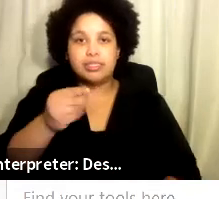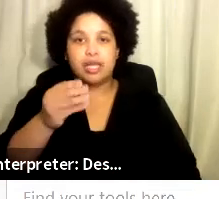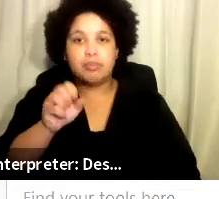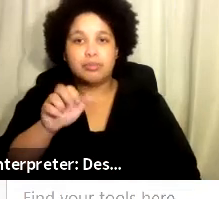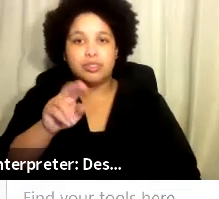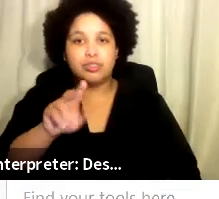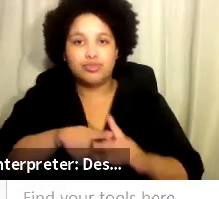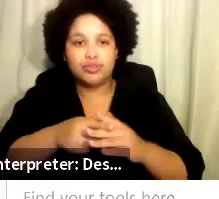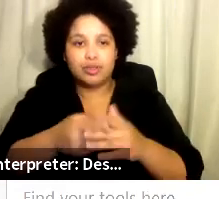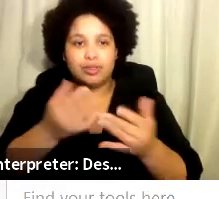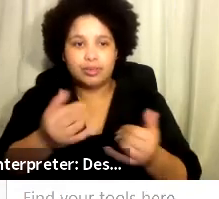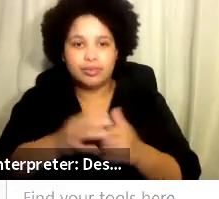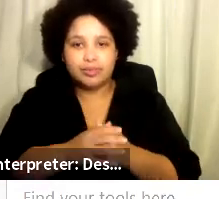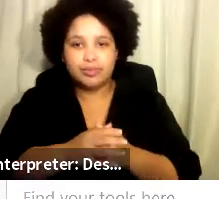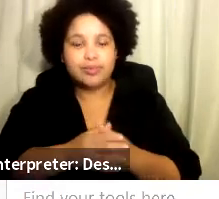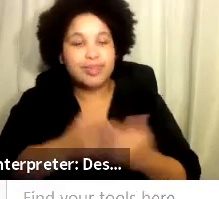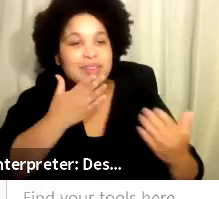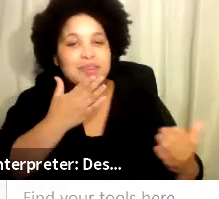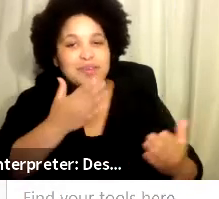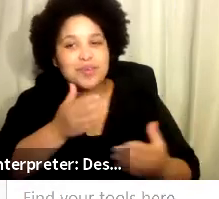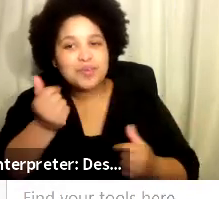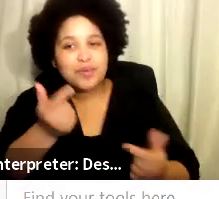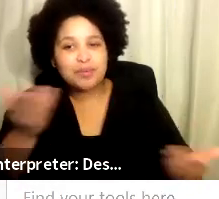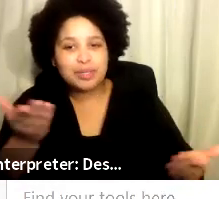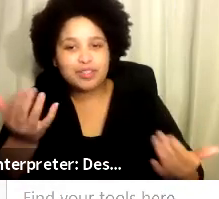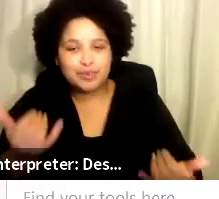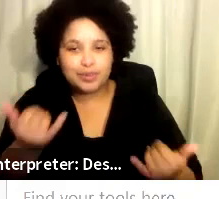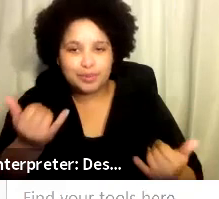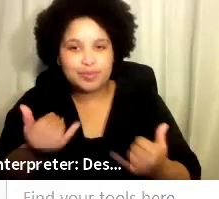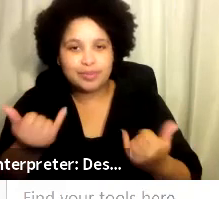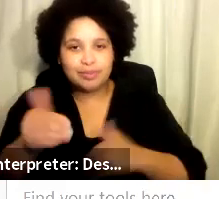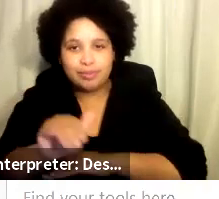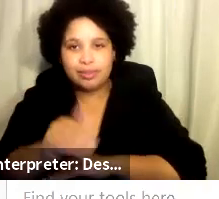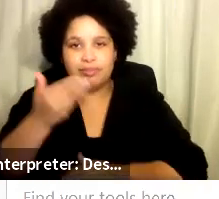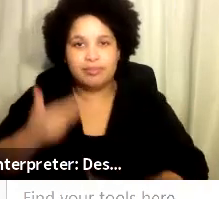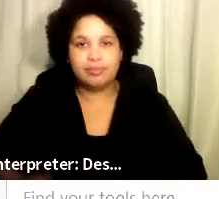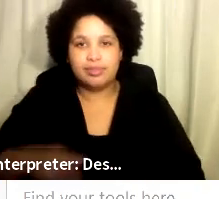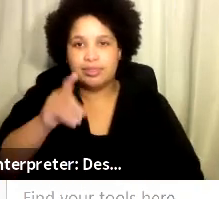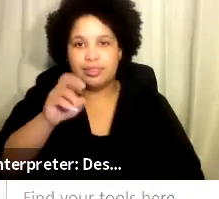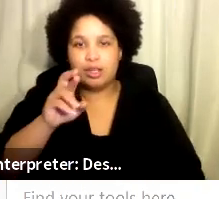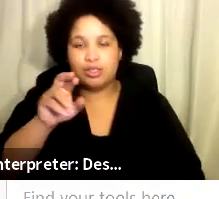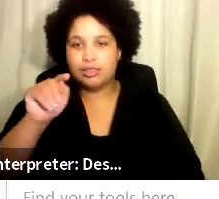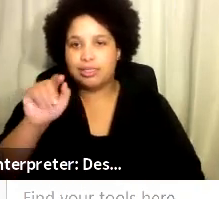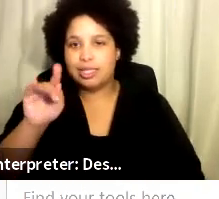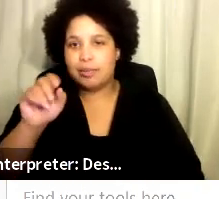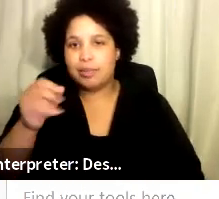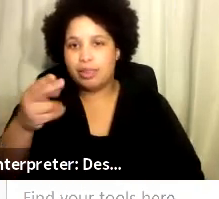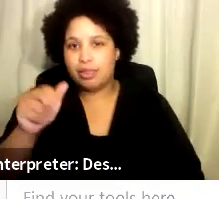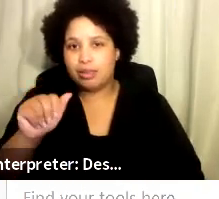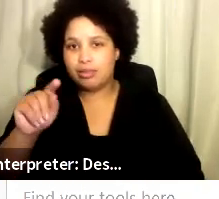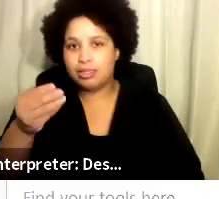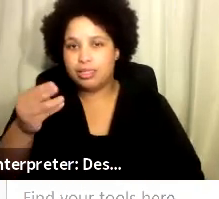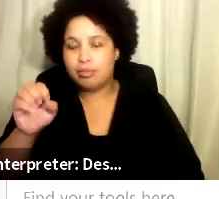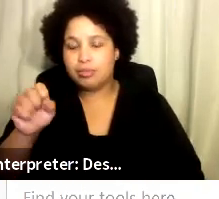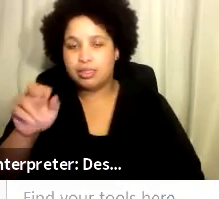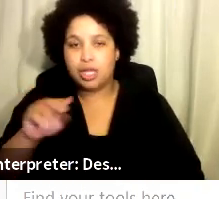Okay, so thank you guys so much for being with us this evening. I am Dr. Tabitha Thompson. I am the Early Head Start and